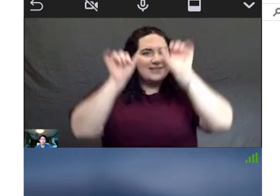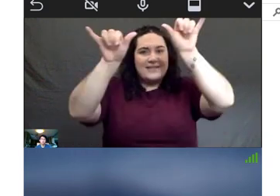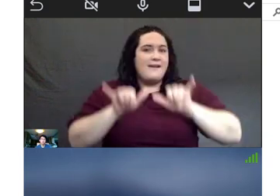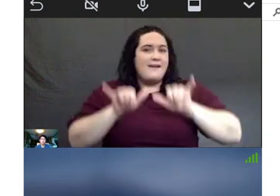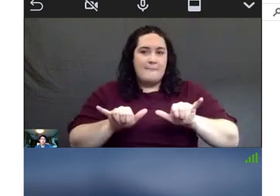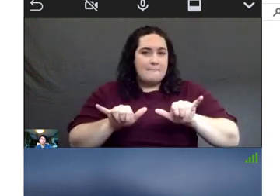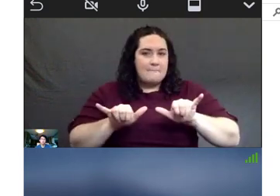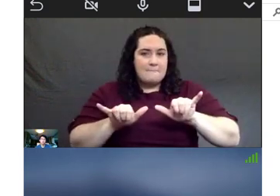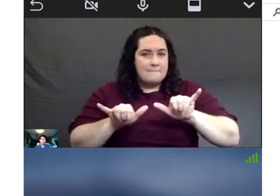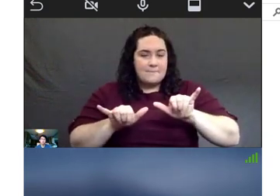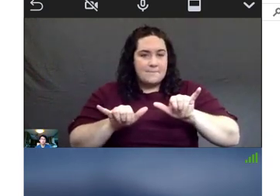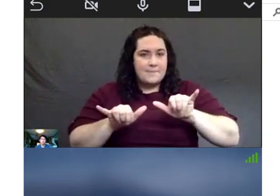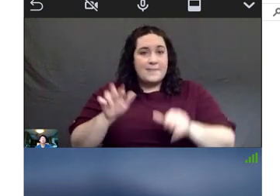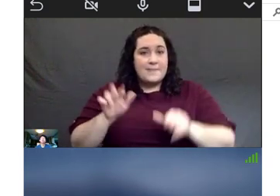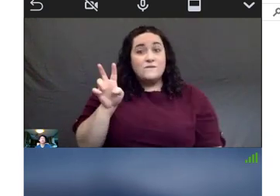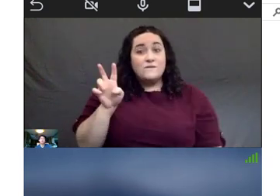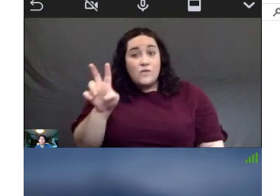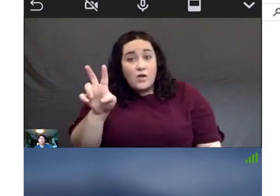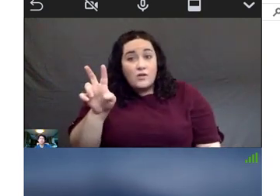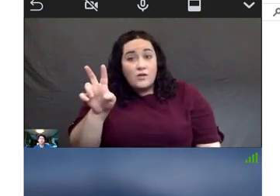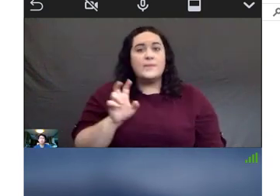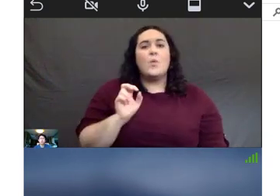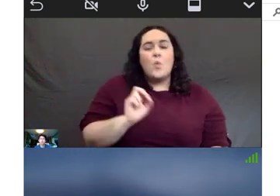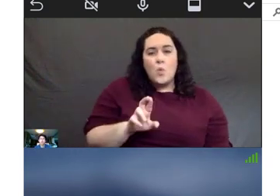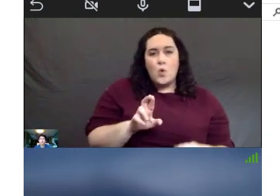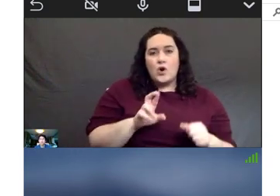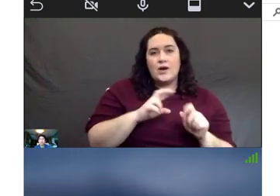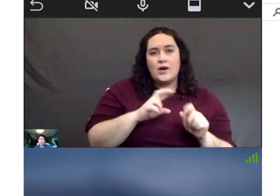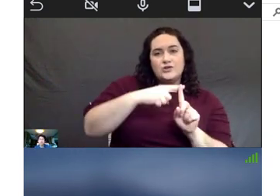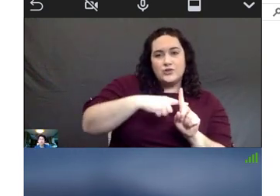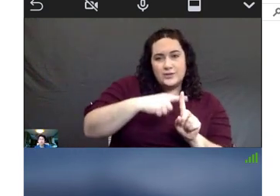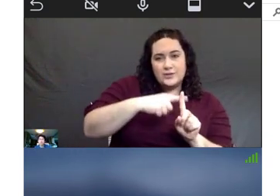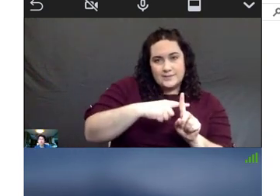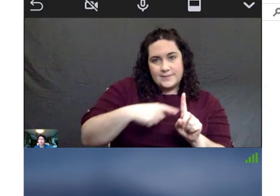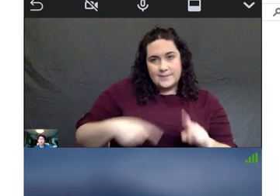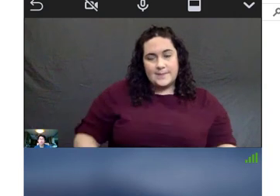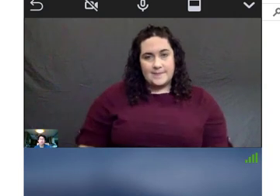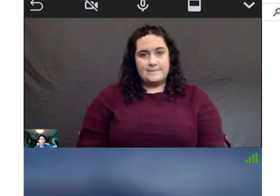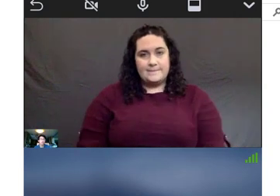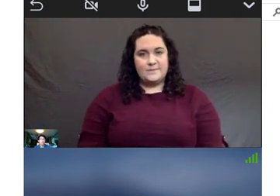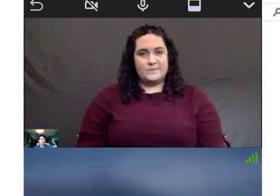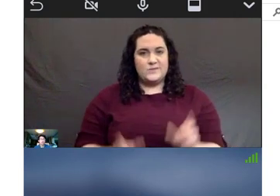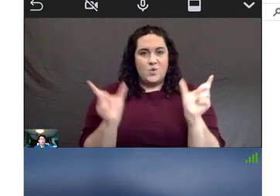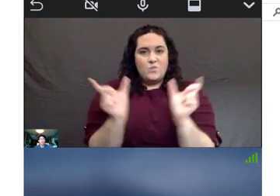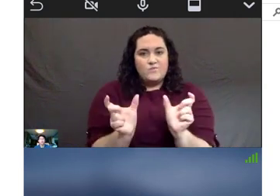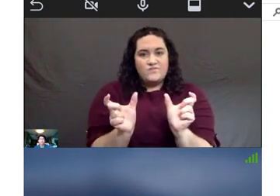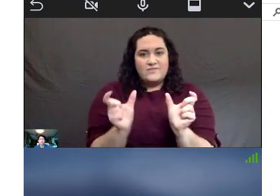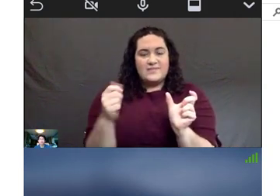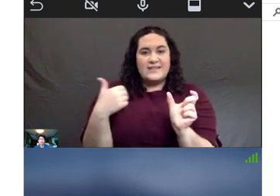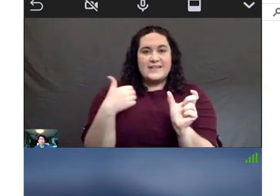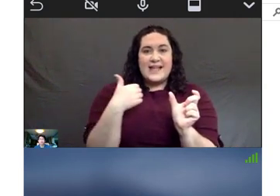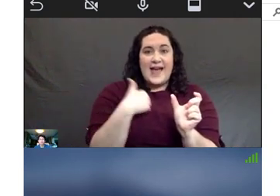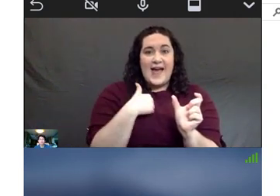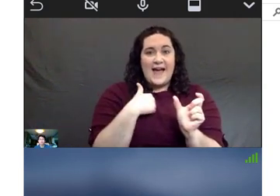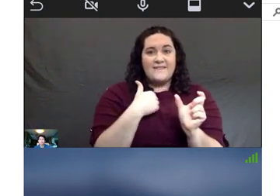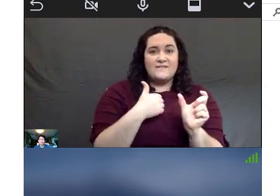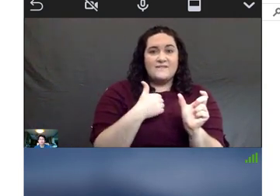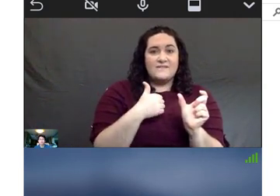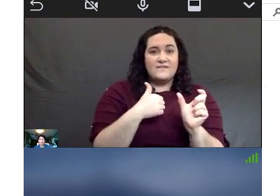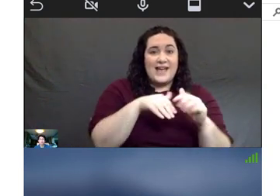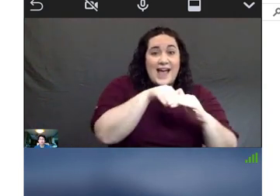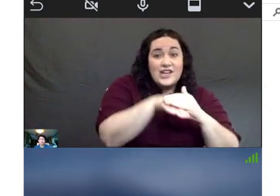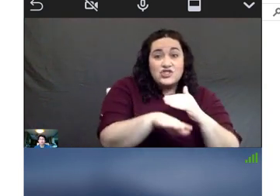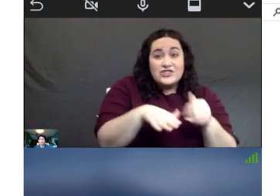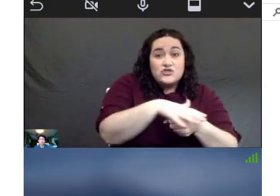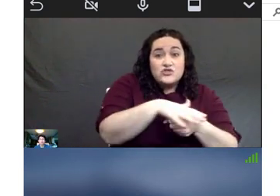region or entrance region, and then we have this fully developed region where the temperature profile will remain the same. So we use the same terminology